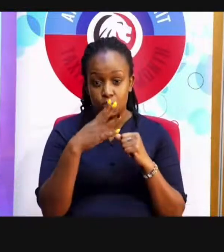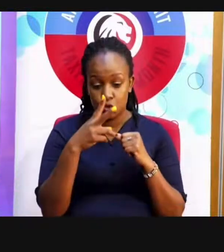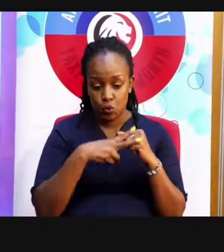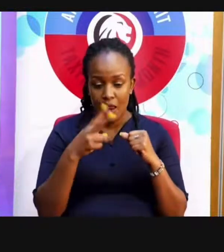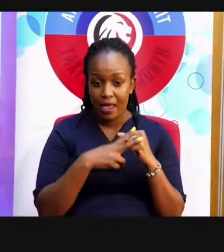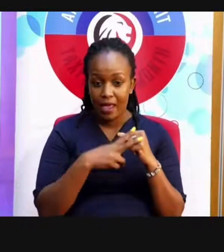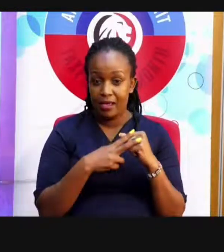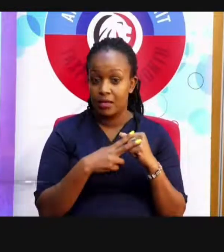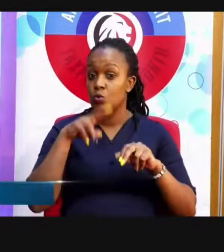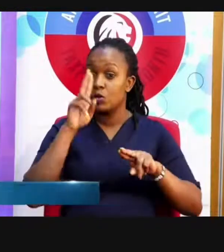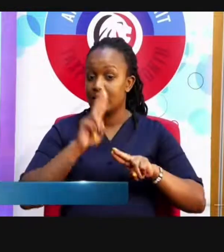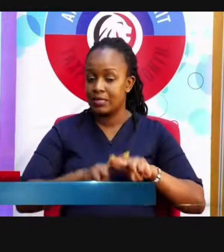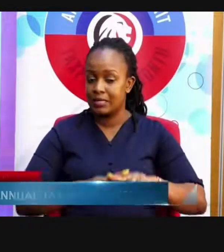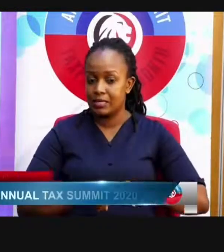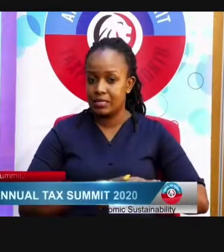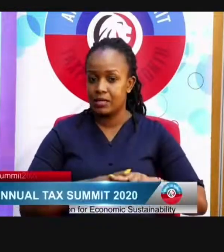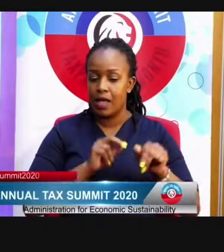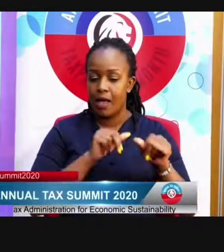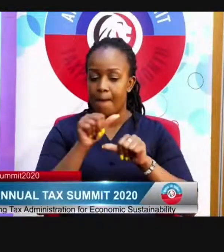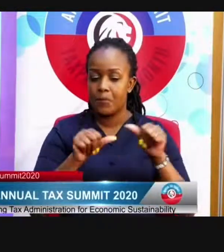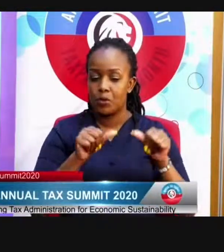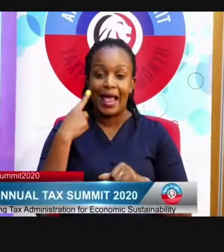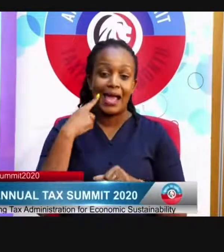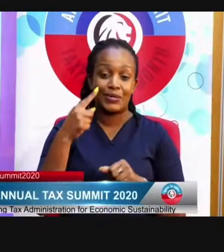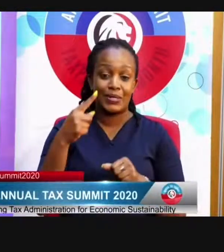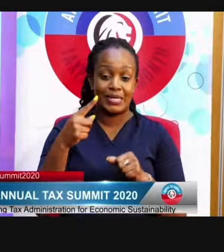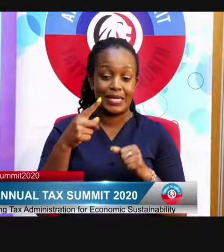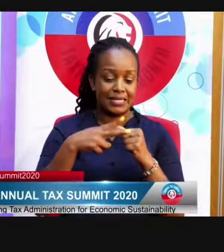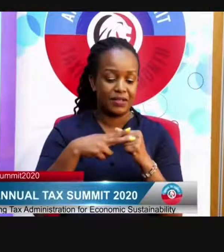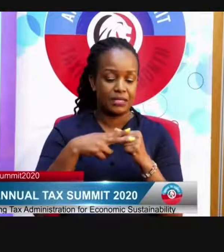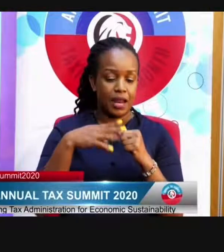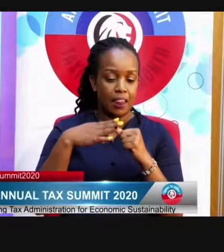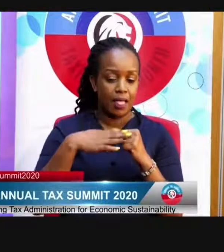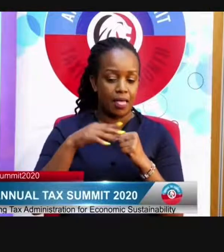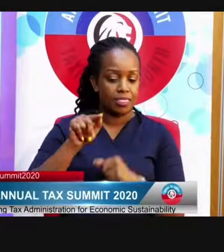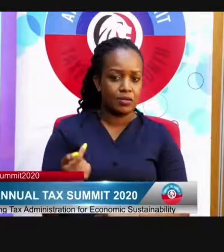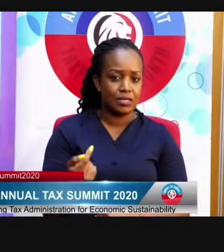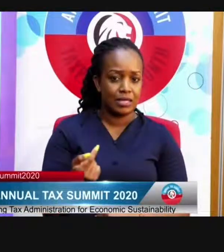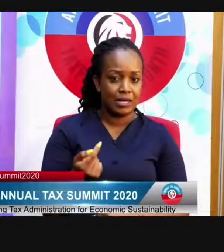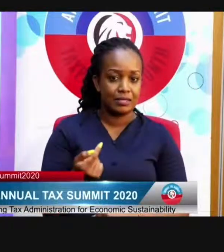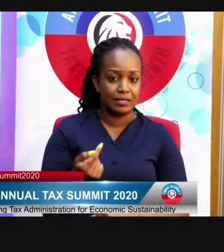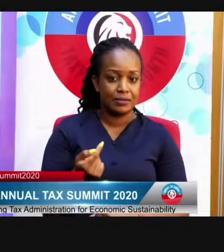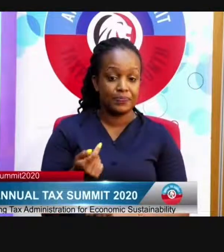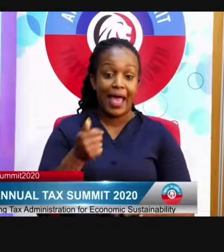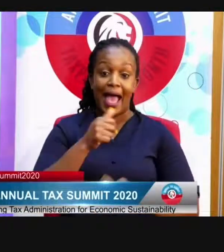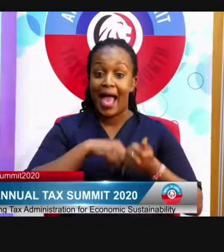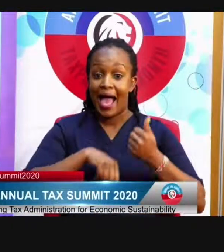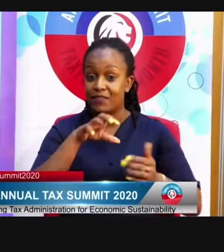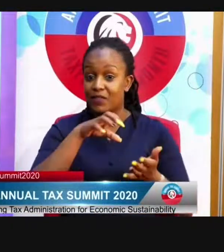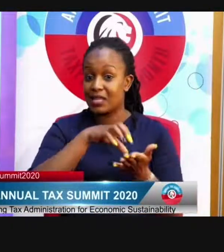about 173,000 active cases in South Africa.